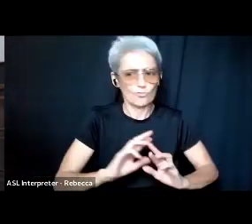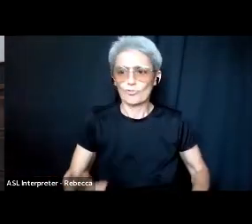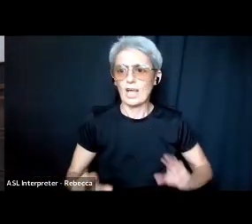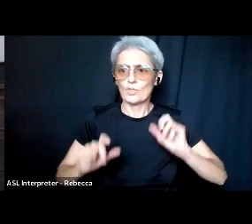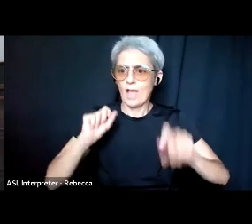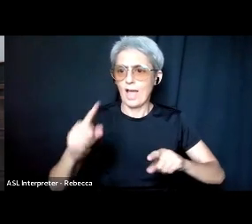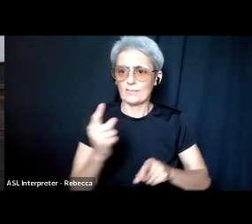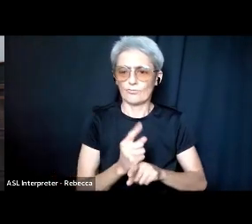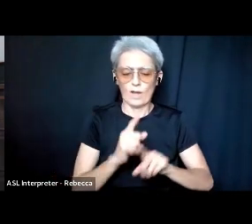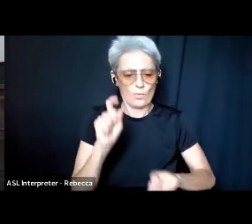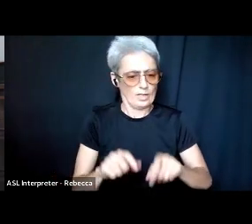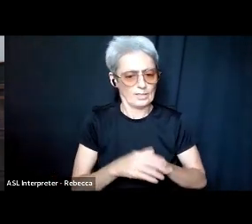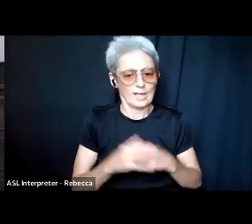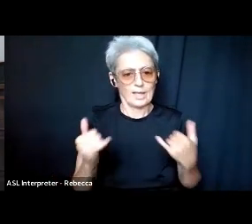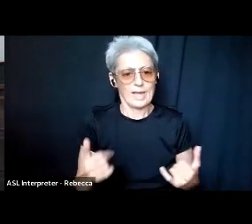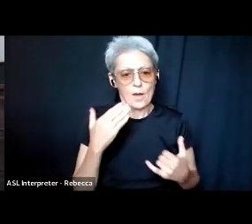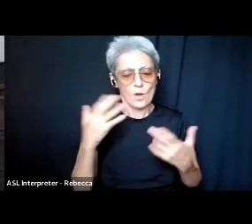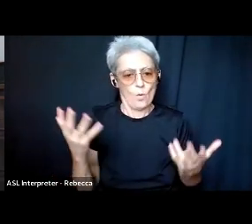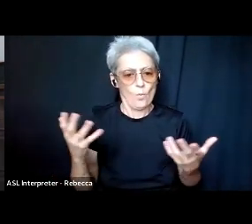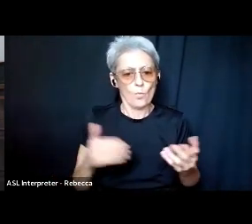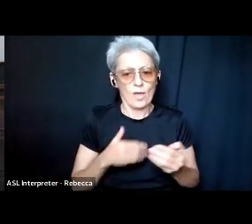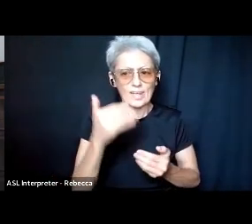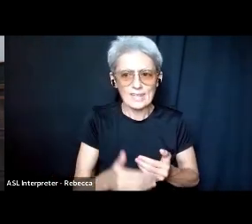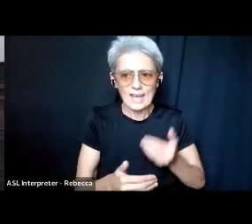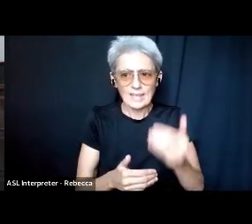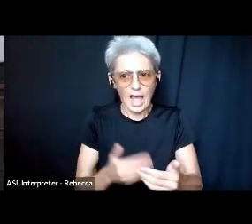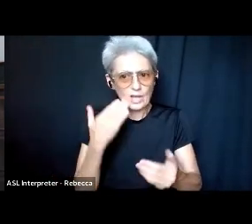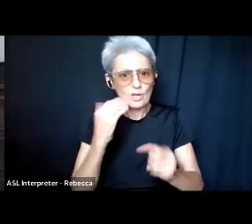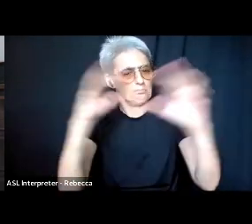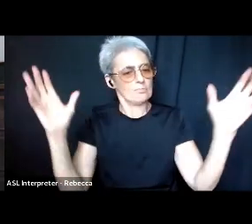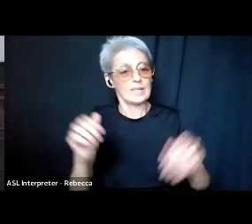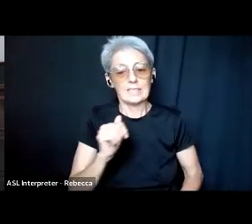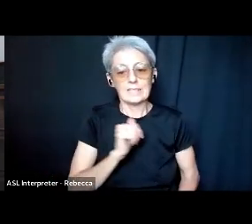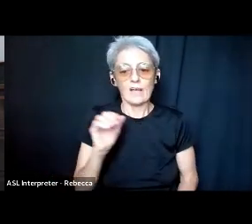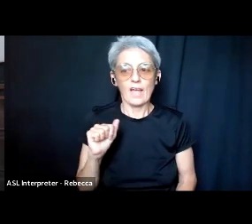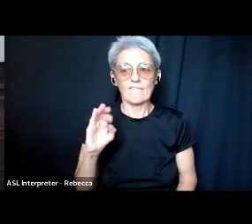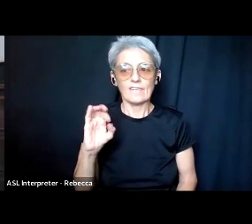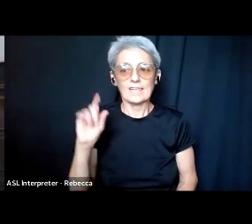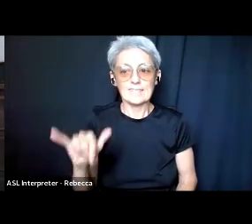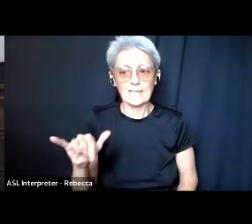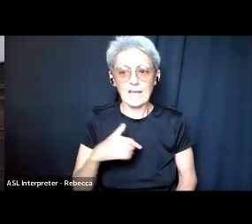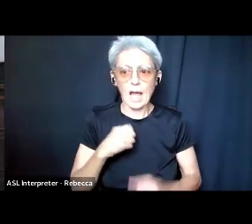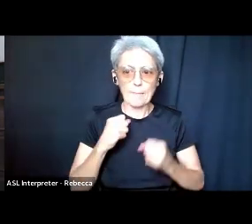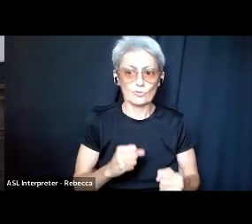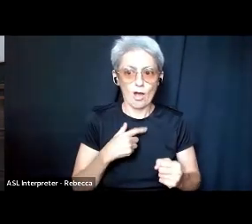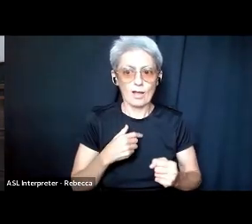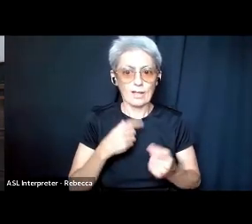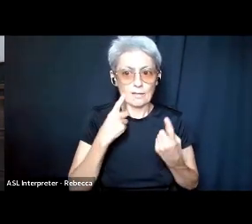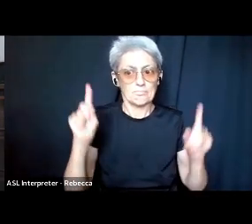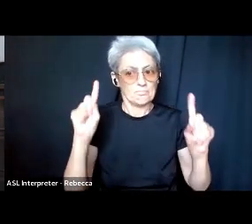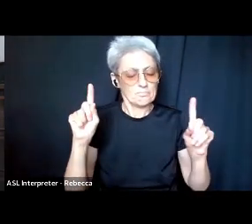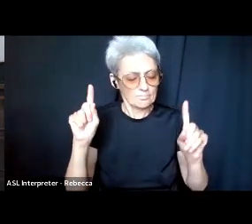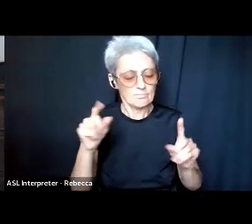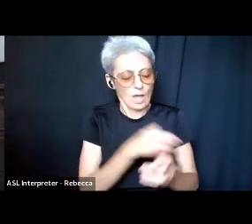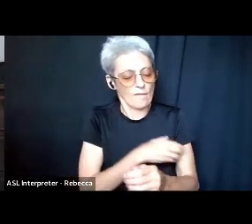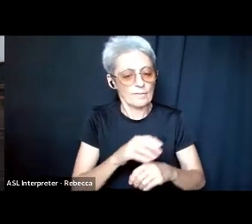know what the next steps are. So that sense of self-efficacy is really powerful. And that's what peer support